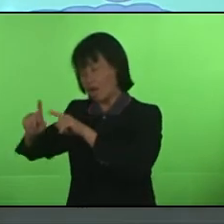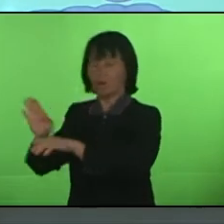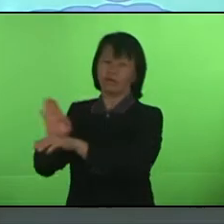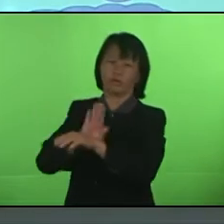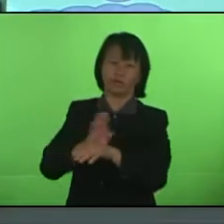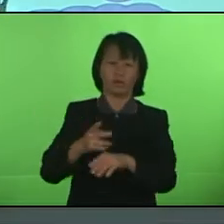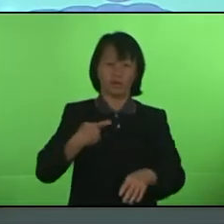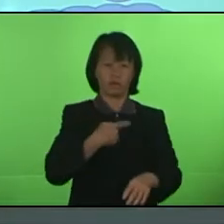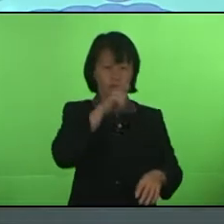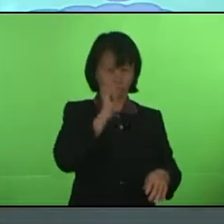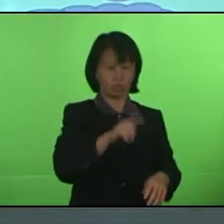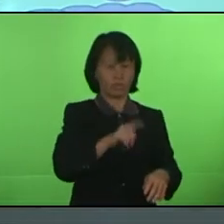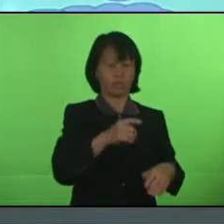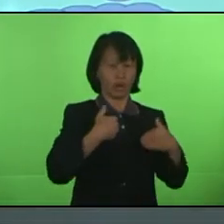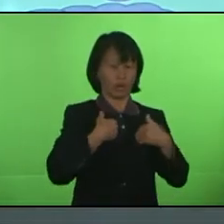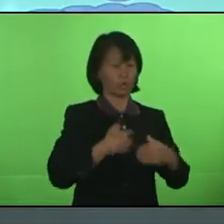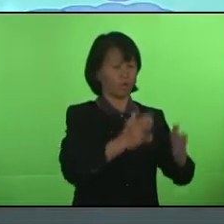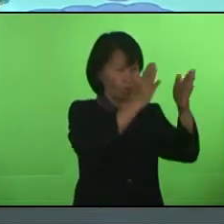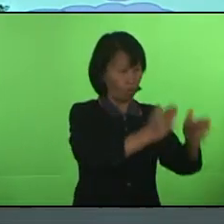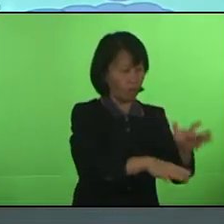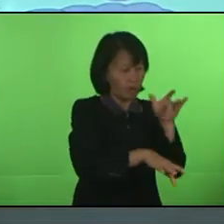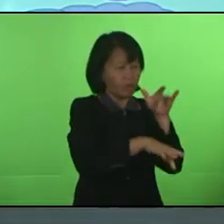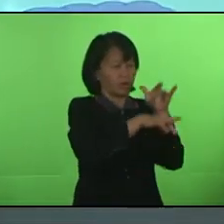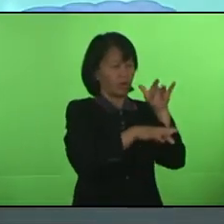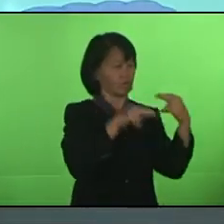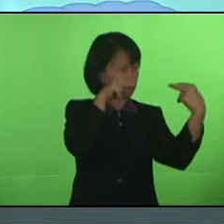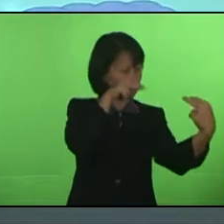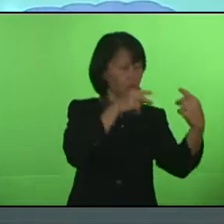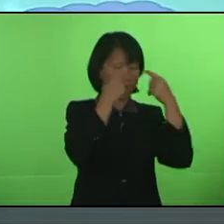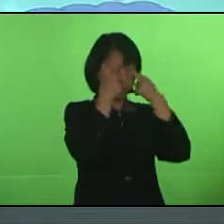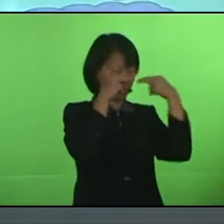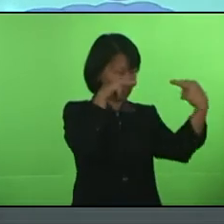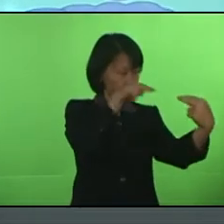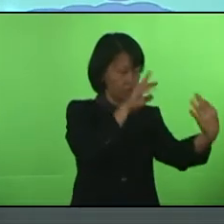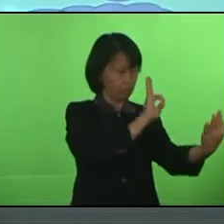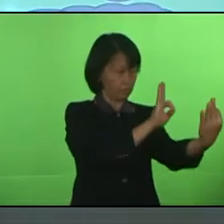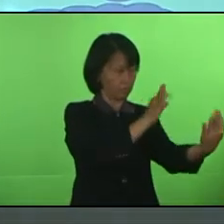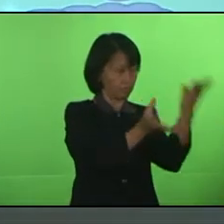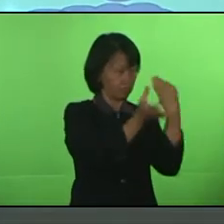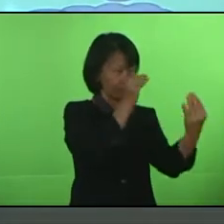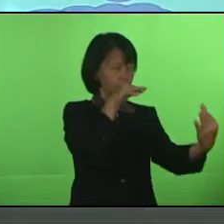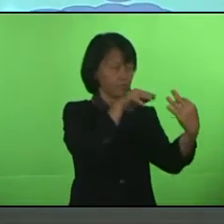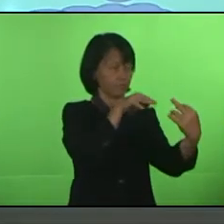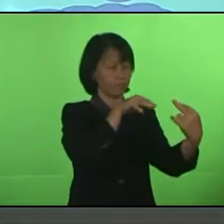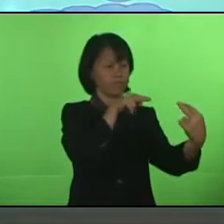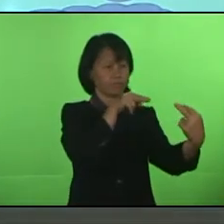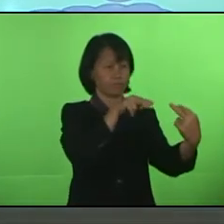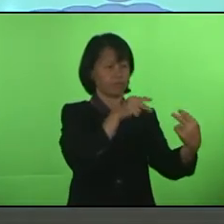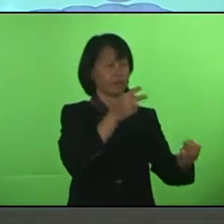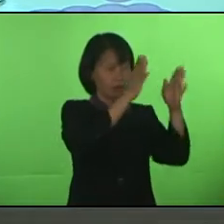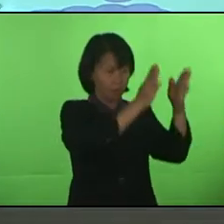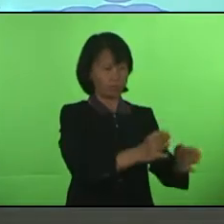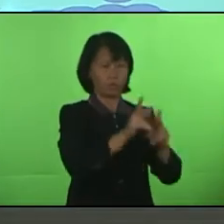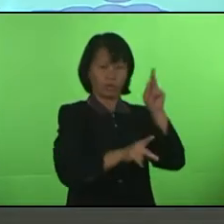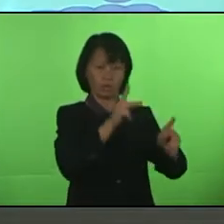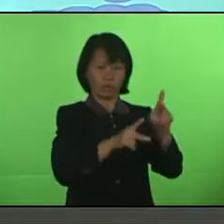we still need to have that human touch, that contact, that eye contact we need, with a human contact we need